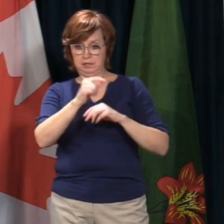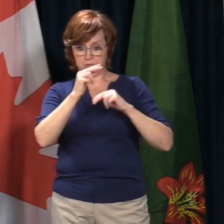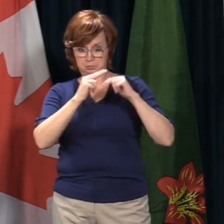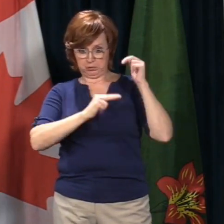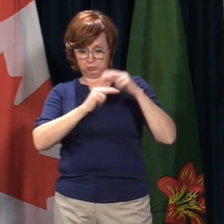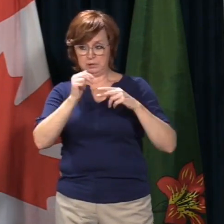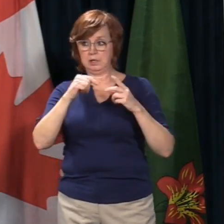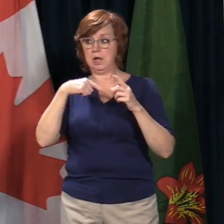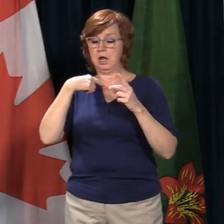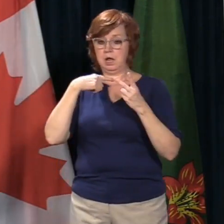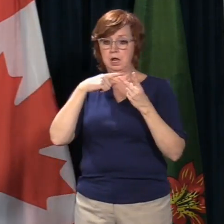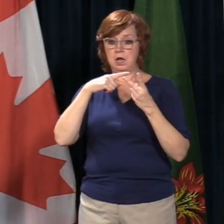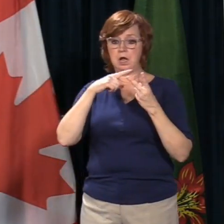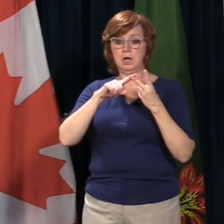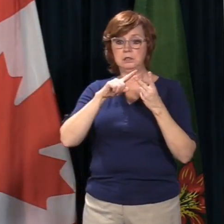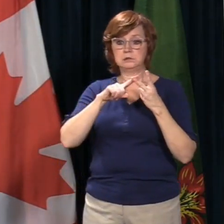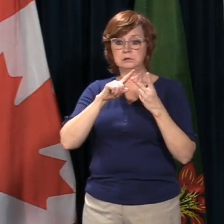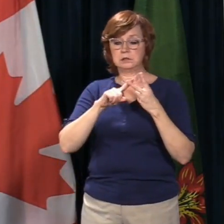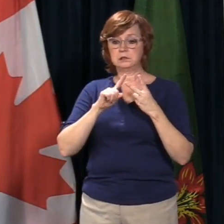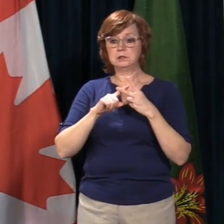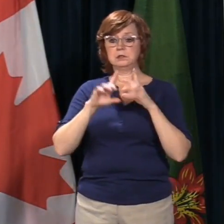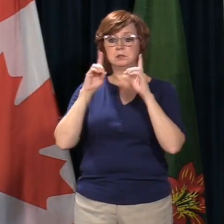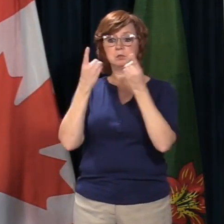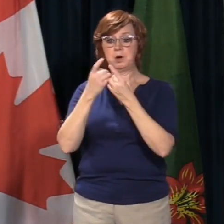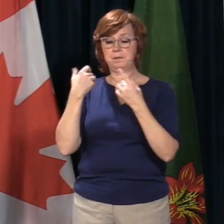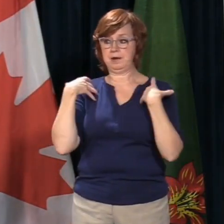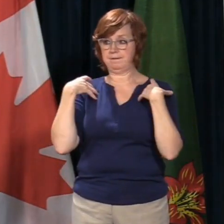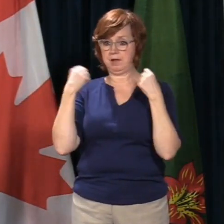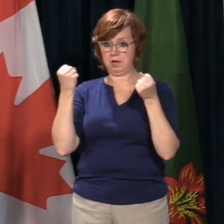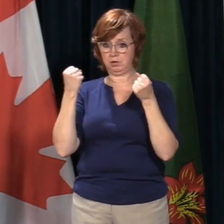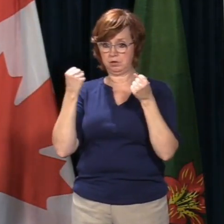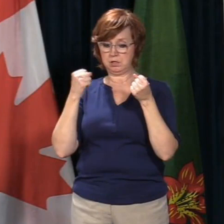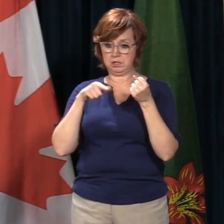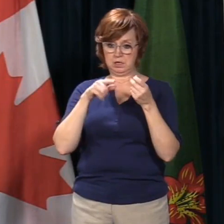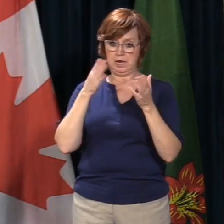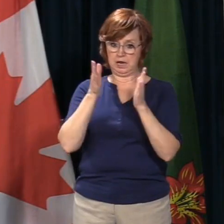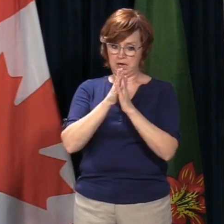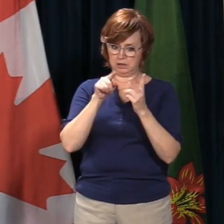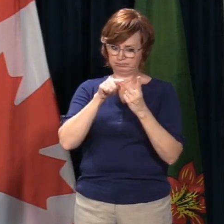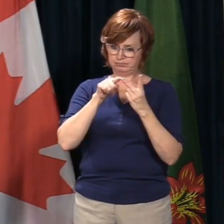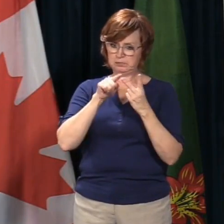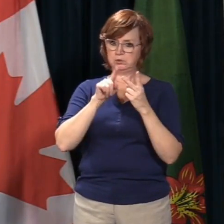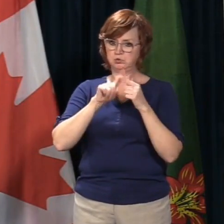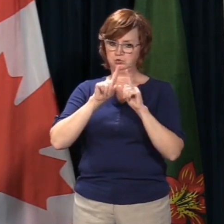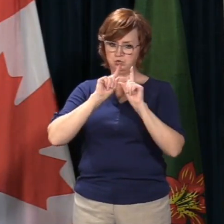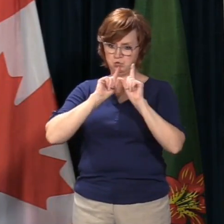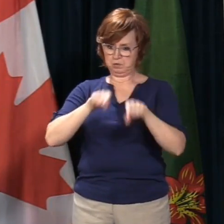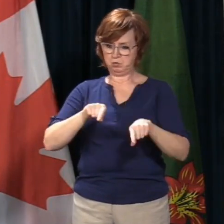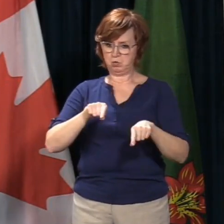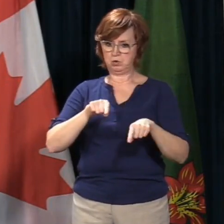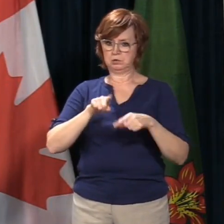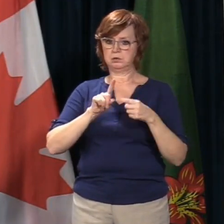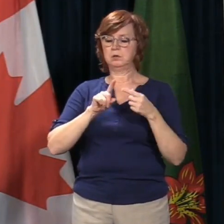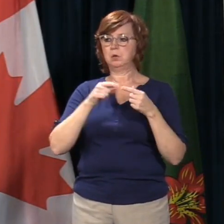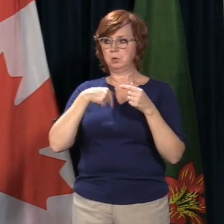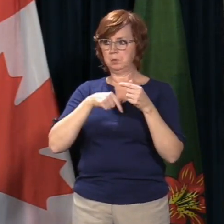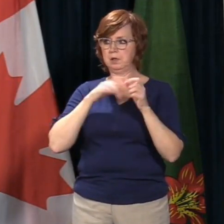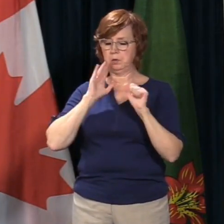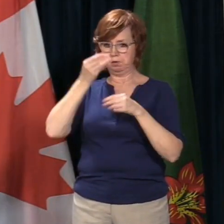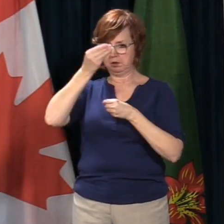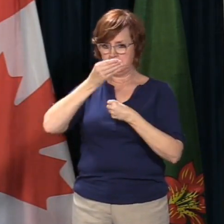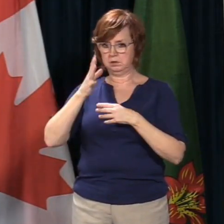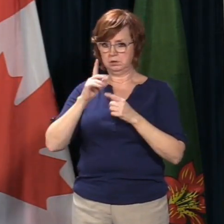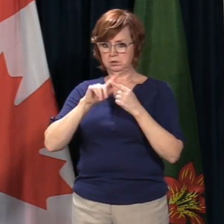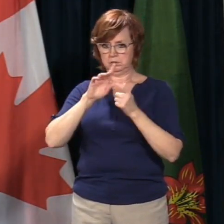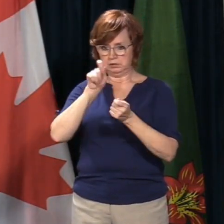the Ministry of Health to be reporting out on this information through an integrated EPI report. We can follow up with you about